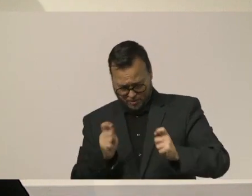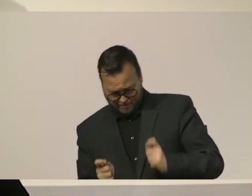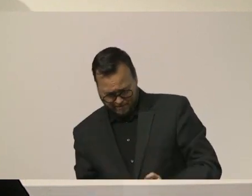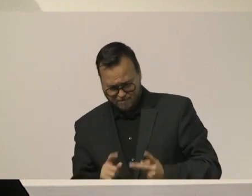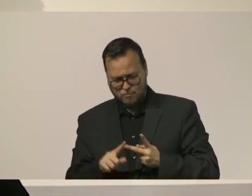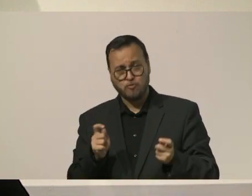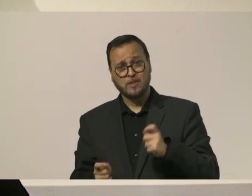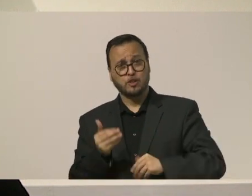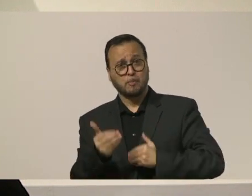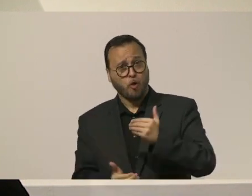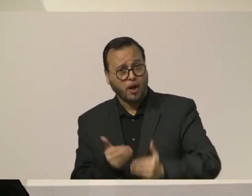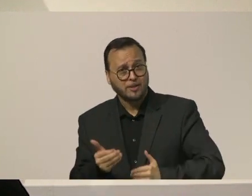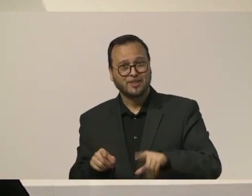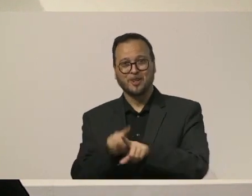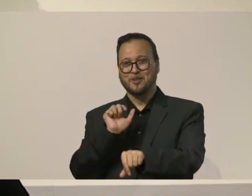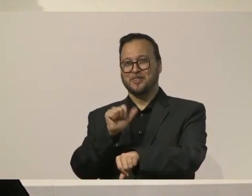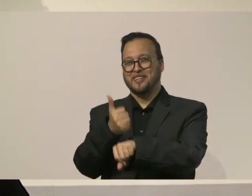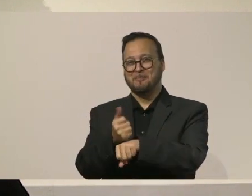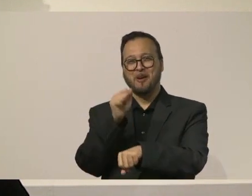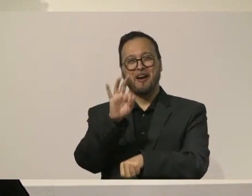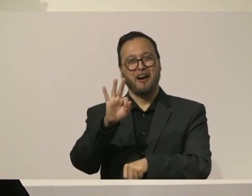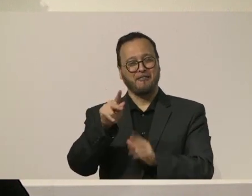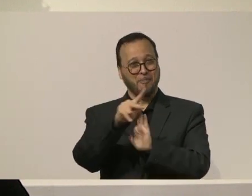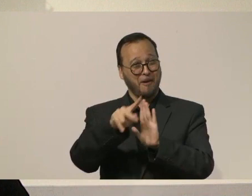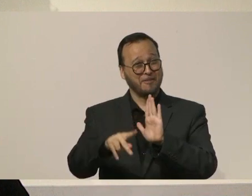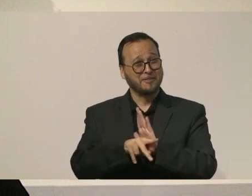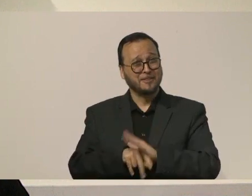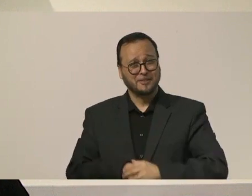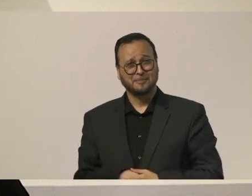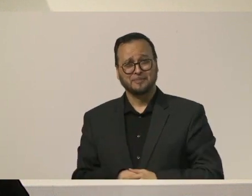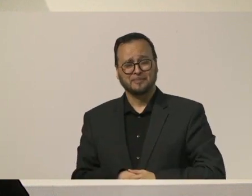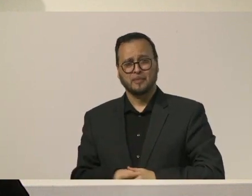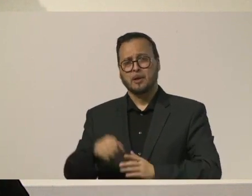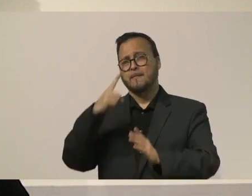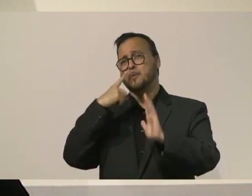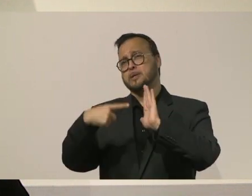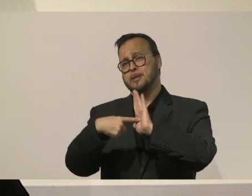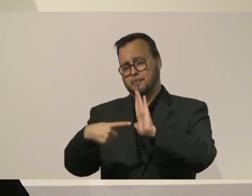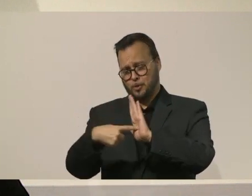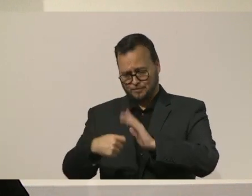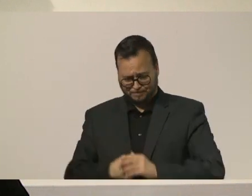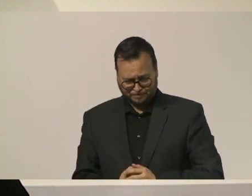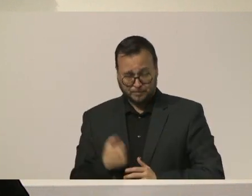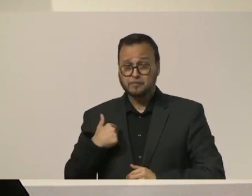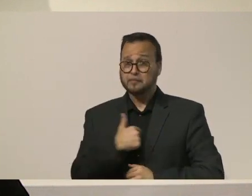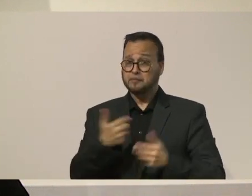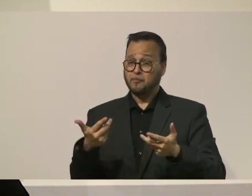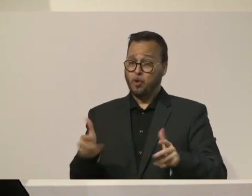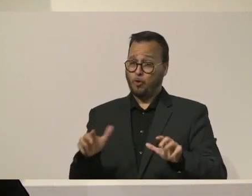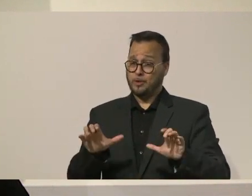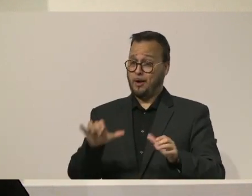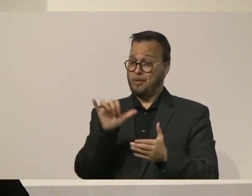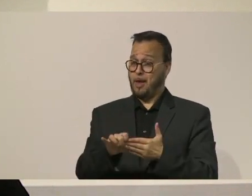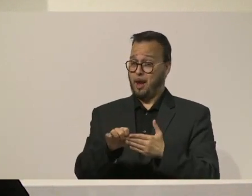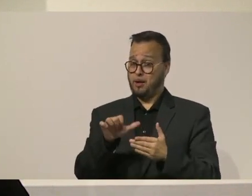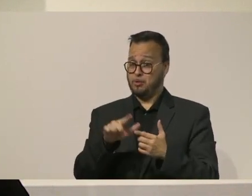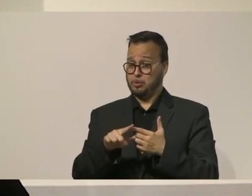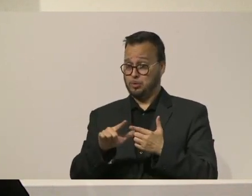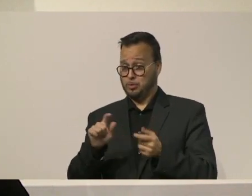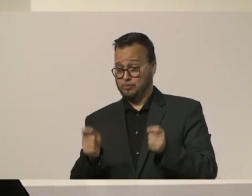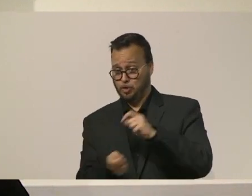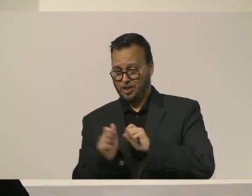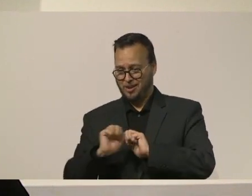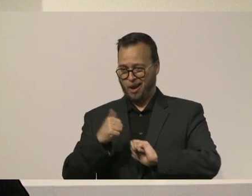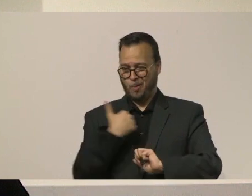processes, and implementation of policy. For example, we have already done this to amend how we